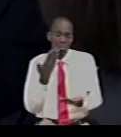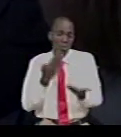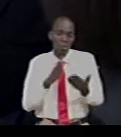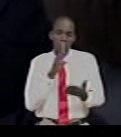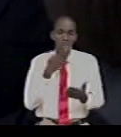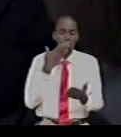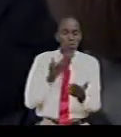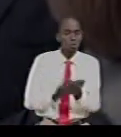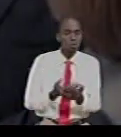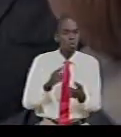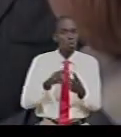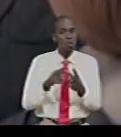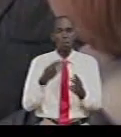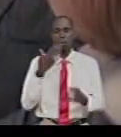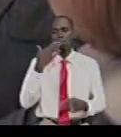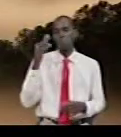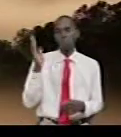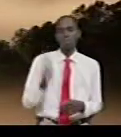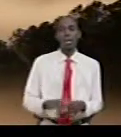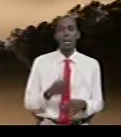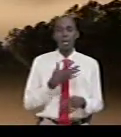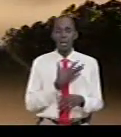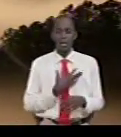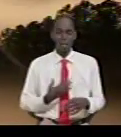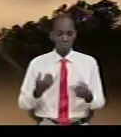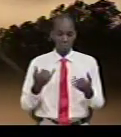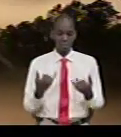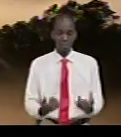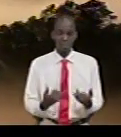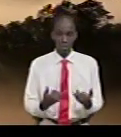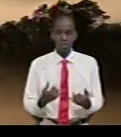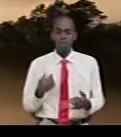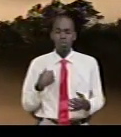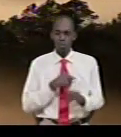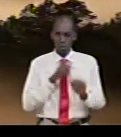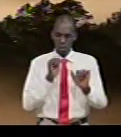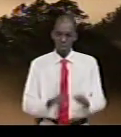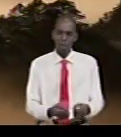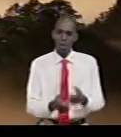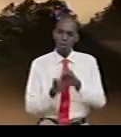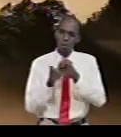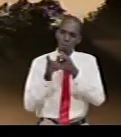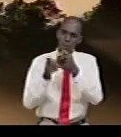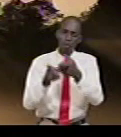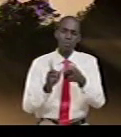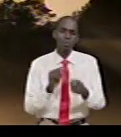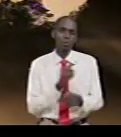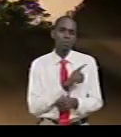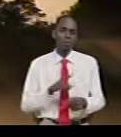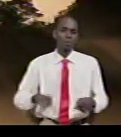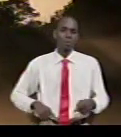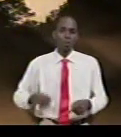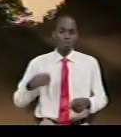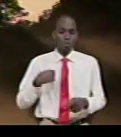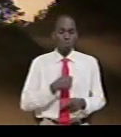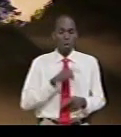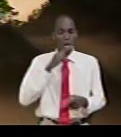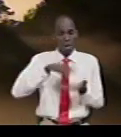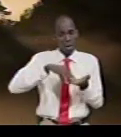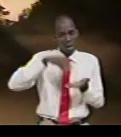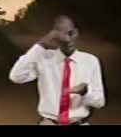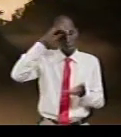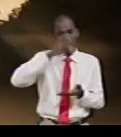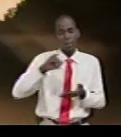be evil. At this time now, we can still come to the Lord. We're learning about the